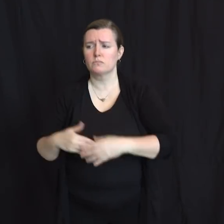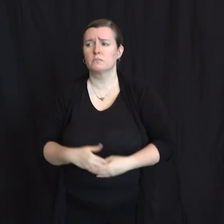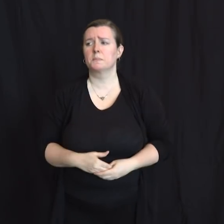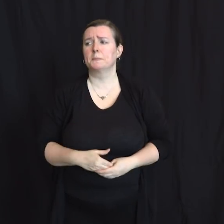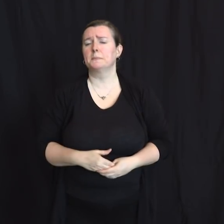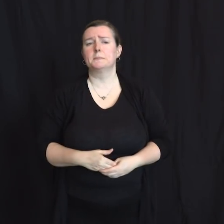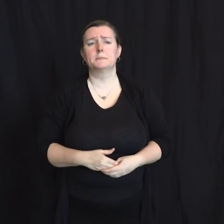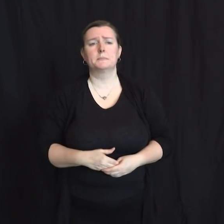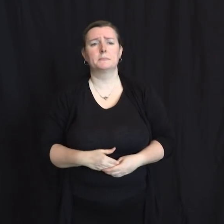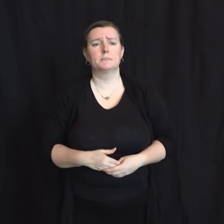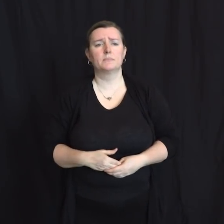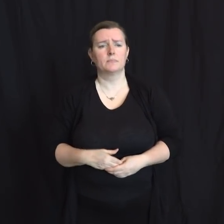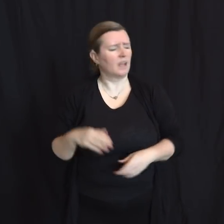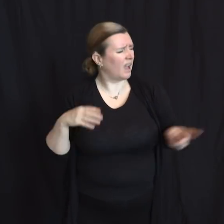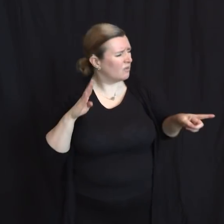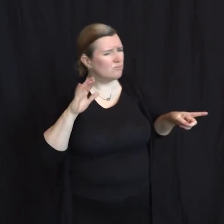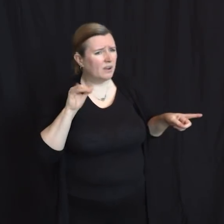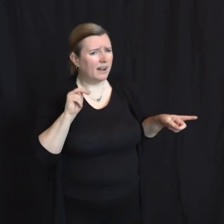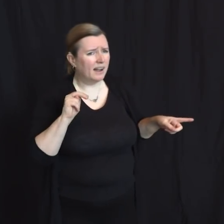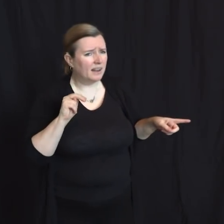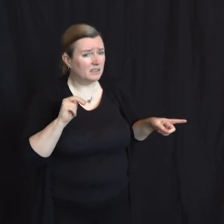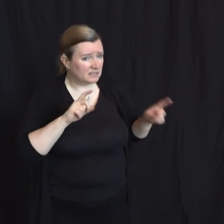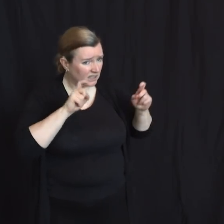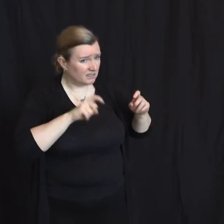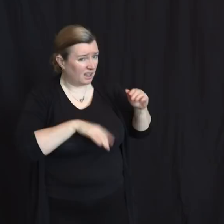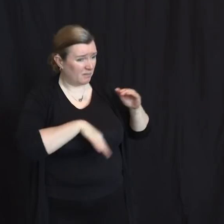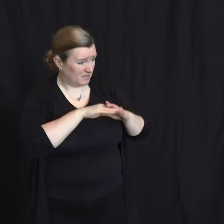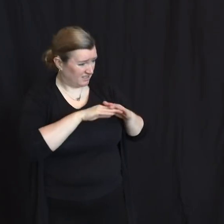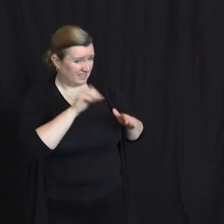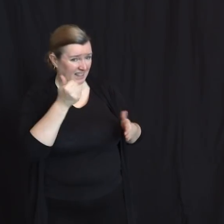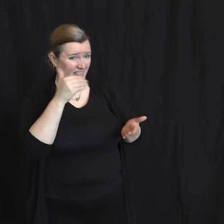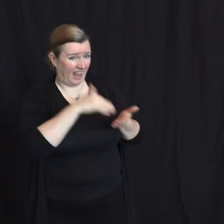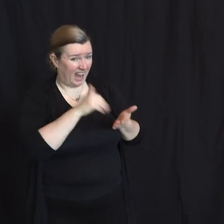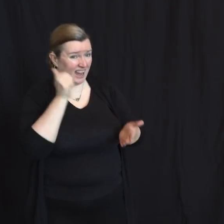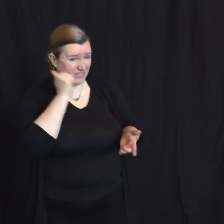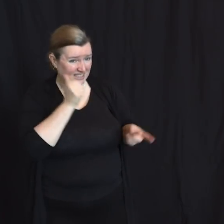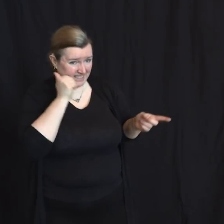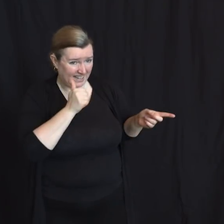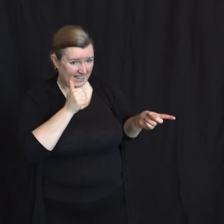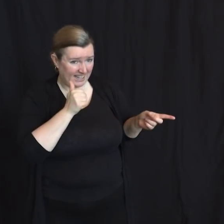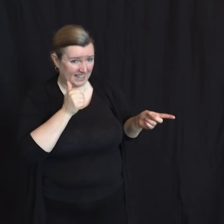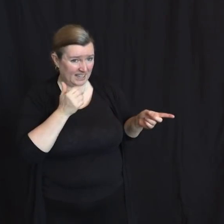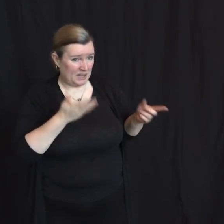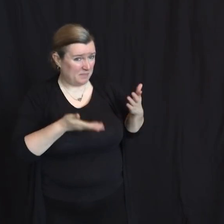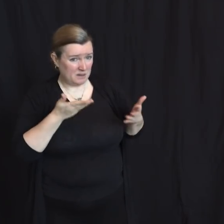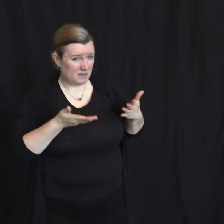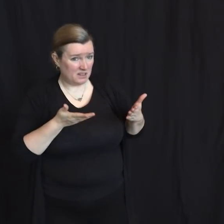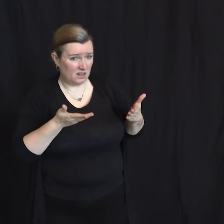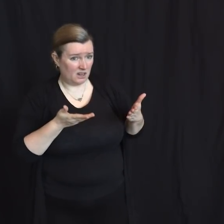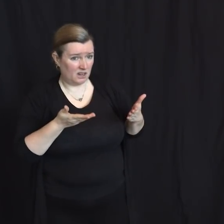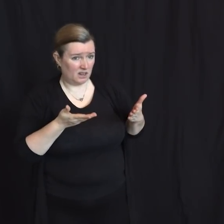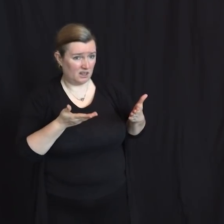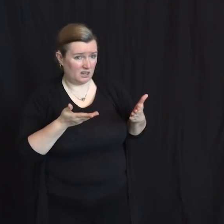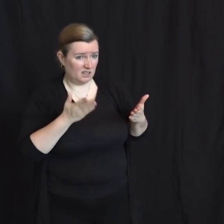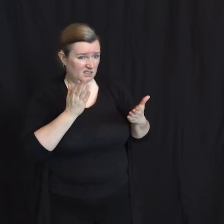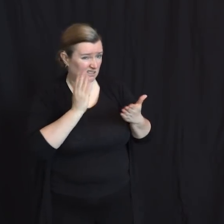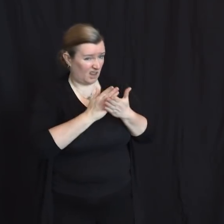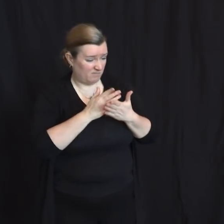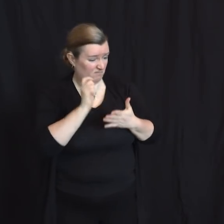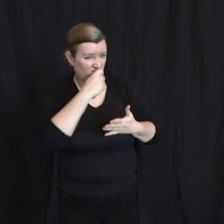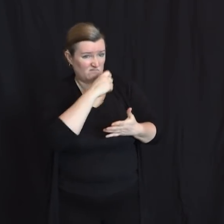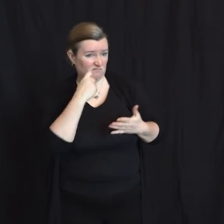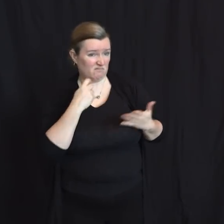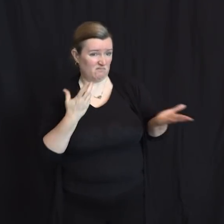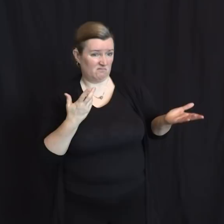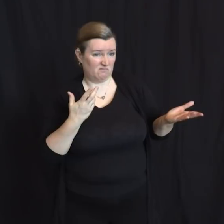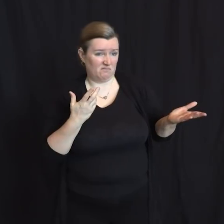to 10,000 a day? Will there be a moment when you don't need the swab tests at all, and any other color around that? Sure, a pleasure. Firstly,